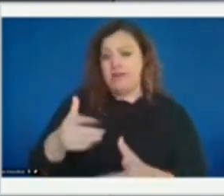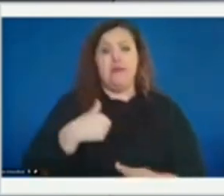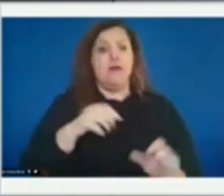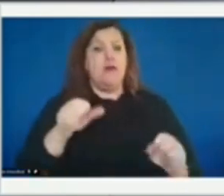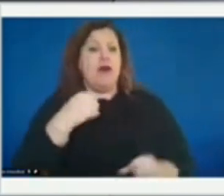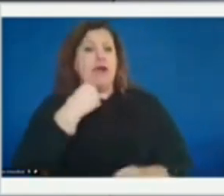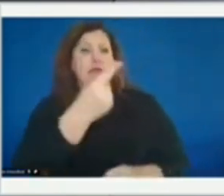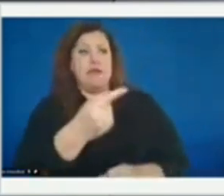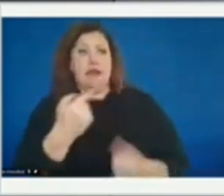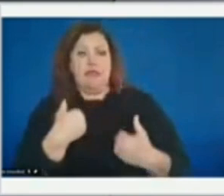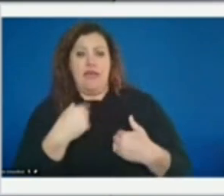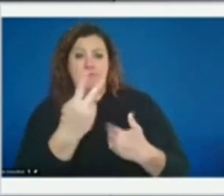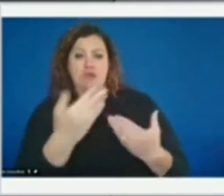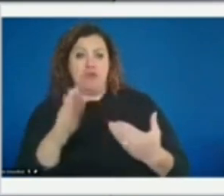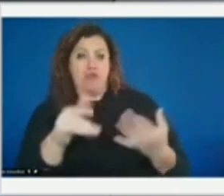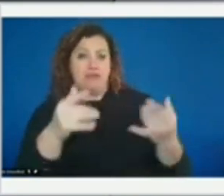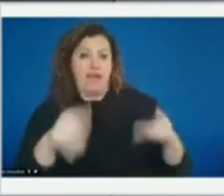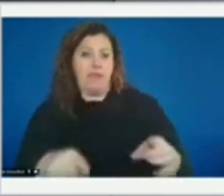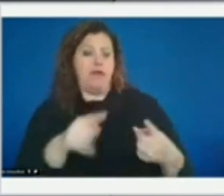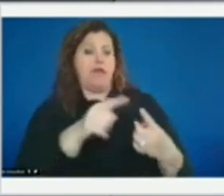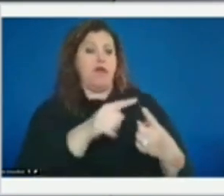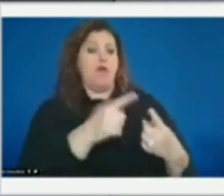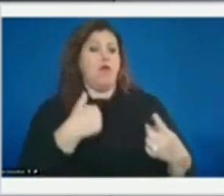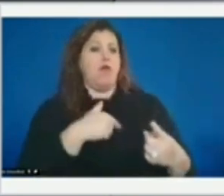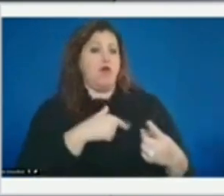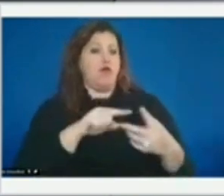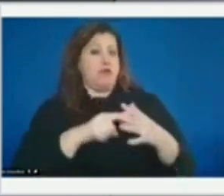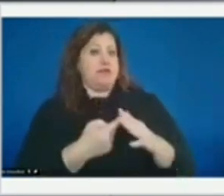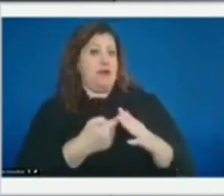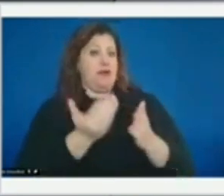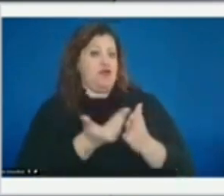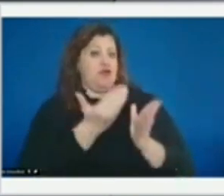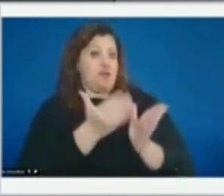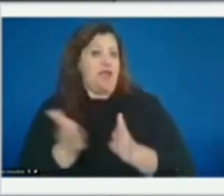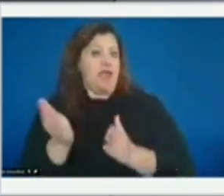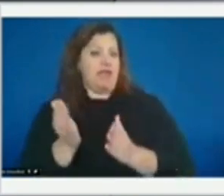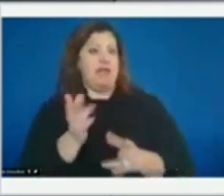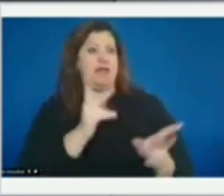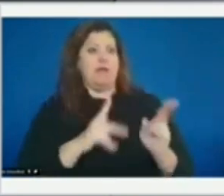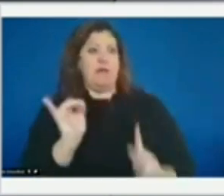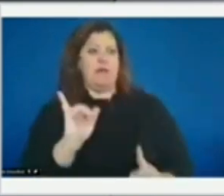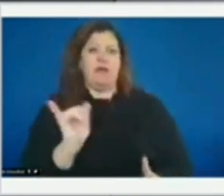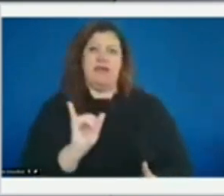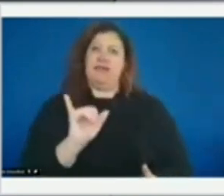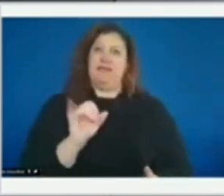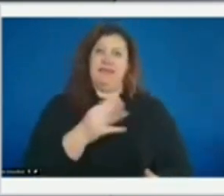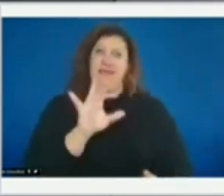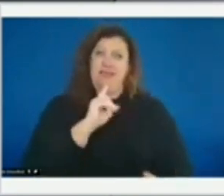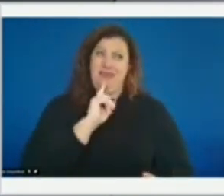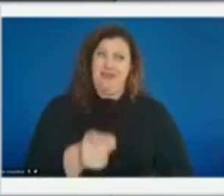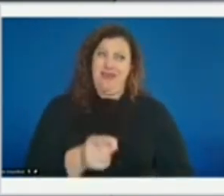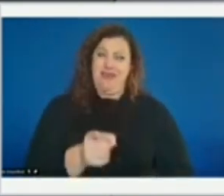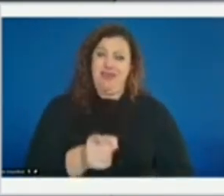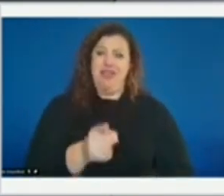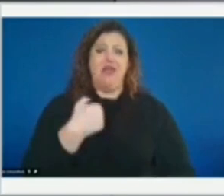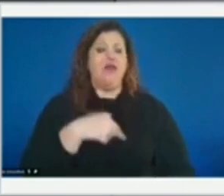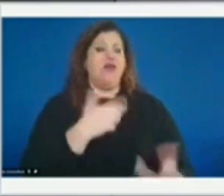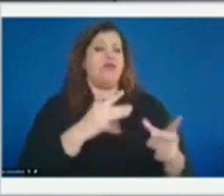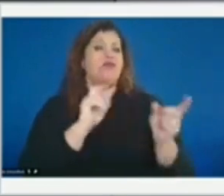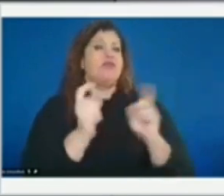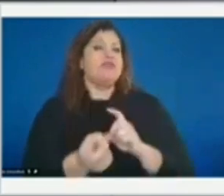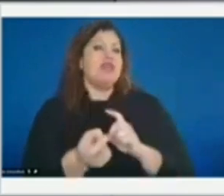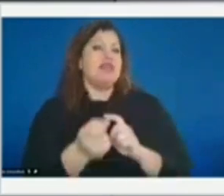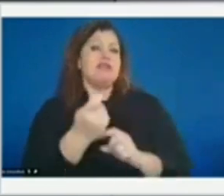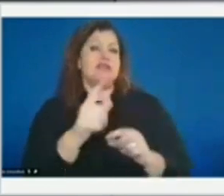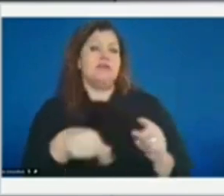things that have happened. One is when we roll something out, I think sometimes people are like, is that for real, number one? We changed a little bit of our